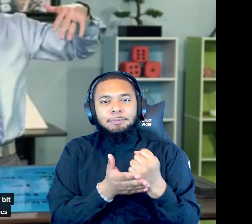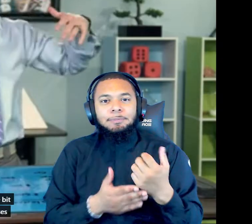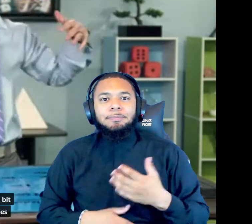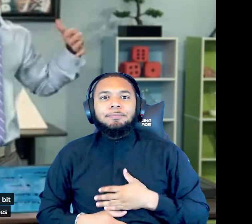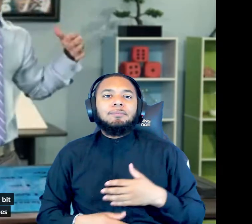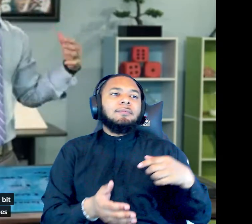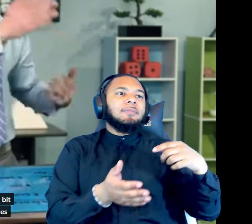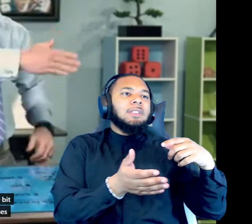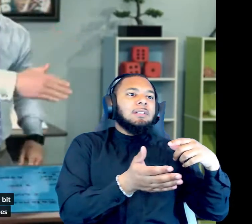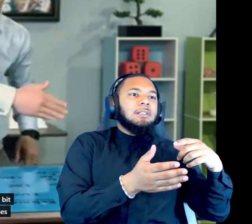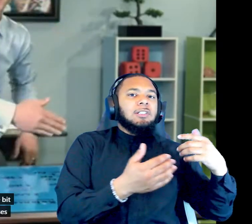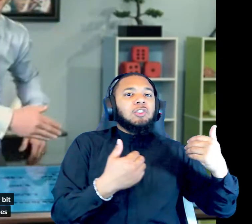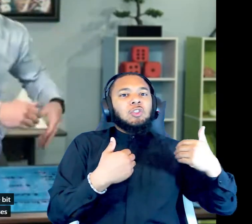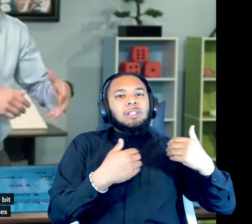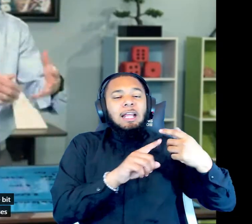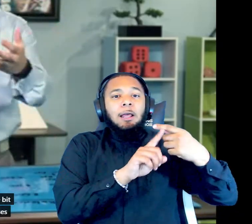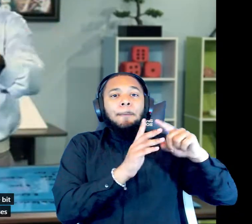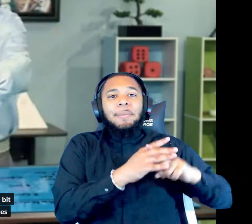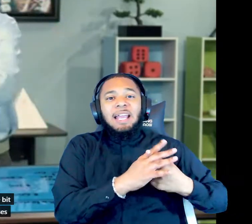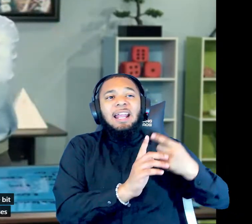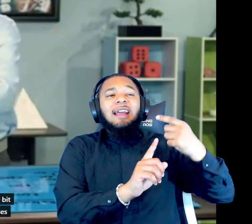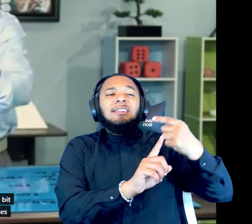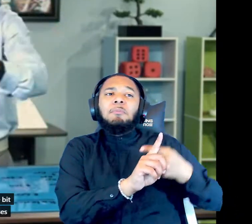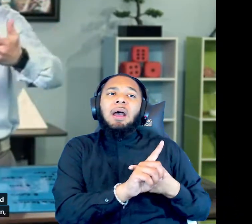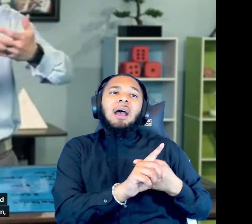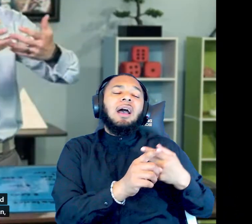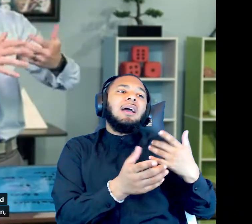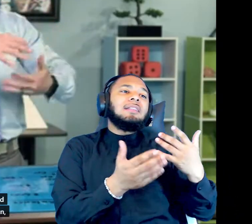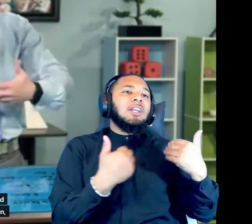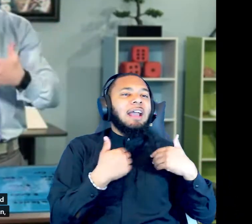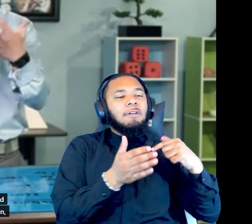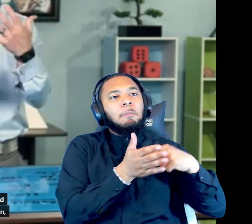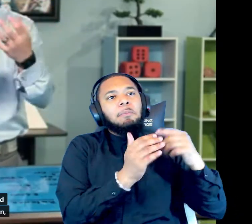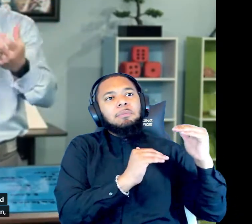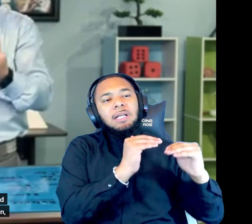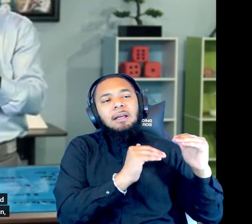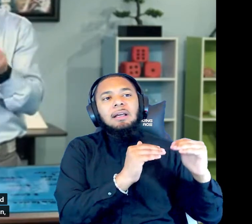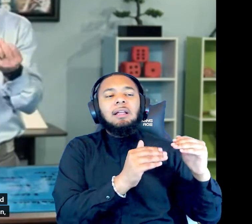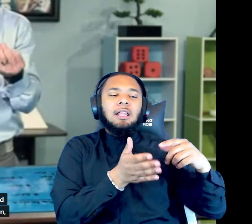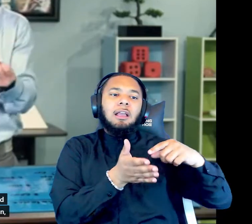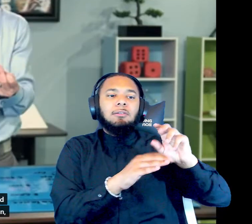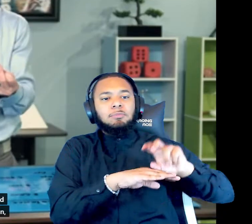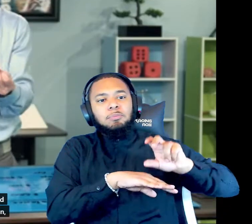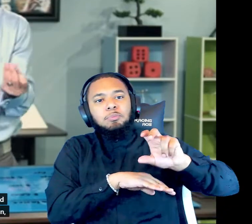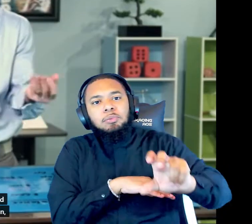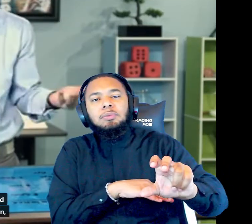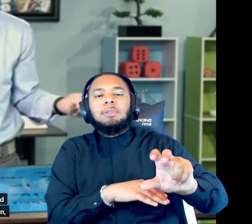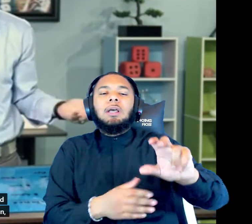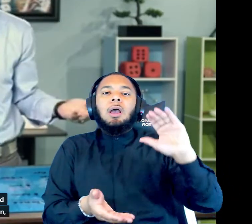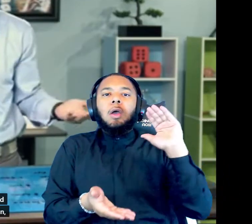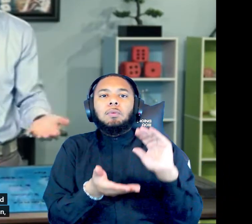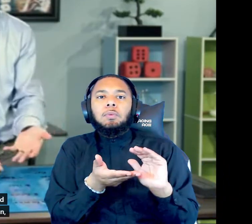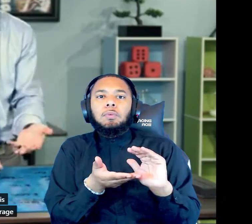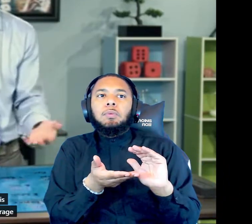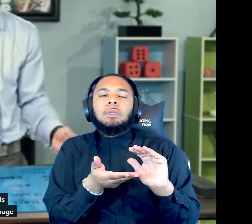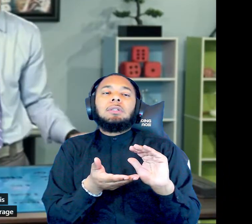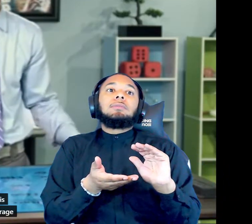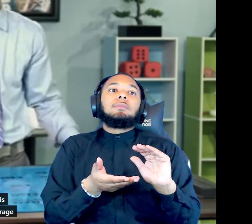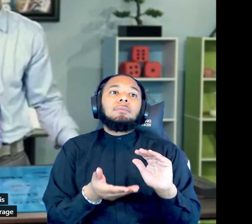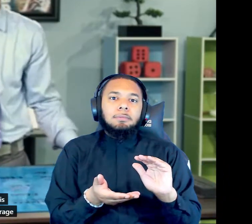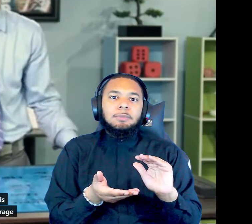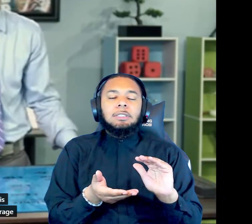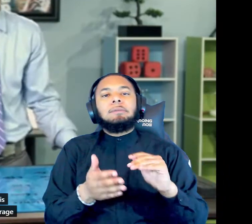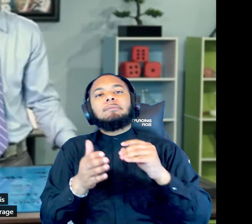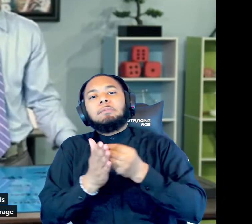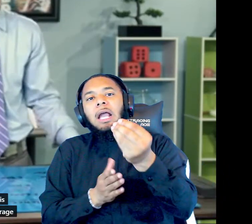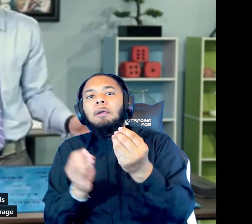outstanding balance, you pay a little bit of it off, you put some new purchases on, and so it's really convoluted in how much detail there is. I mean, there's a lot